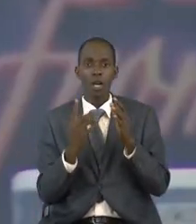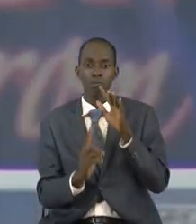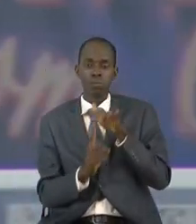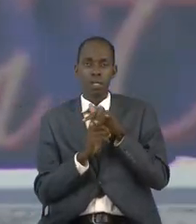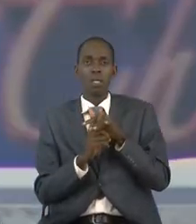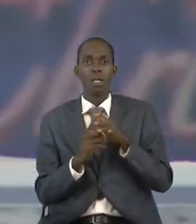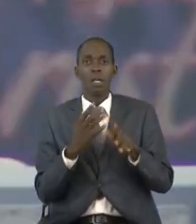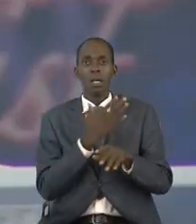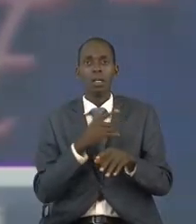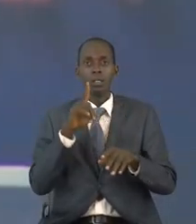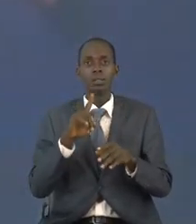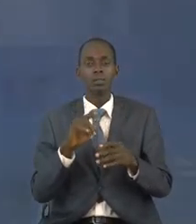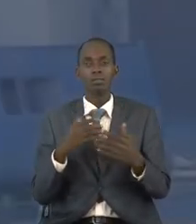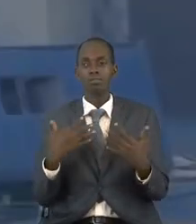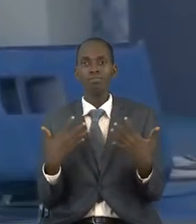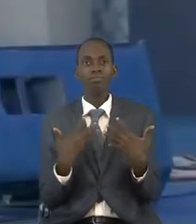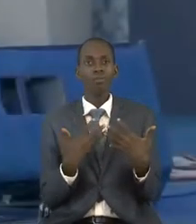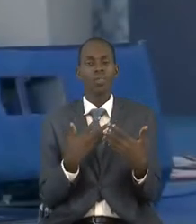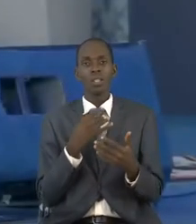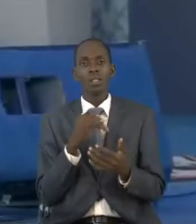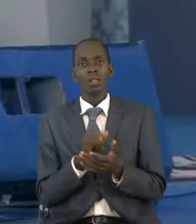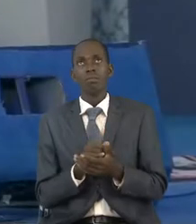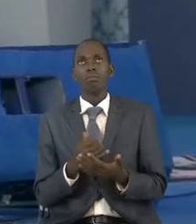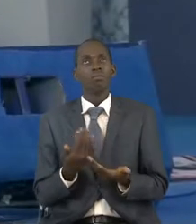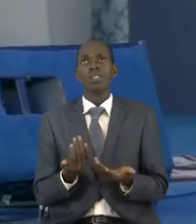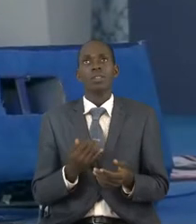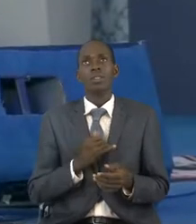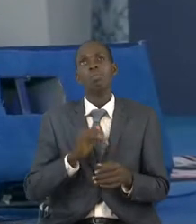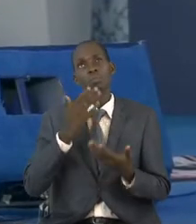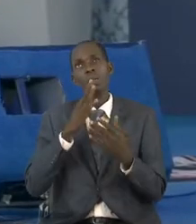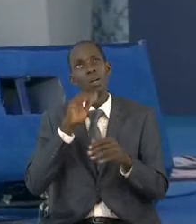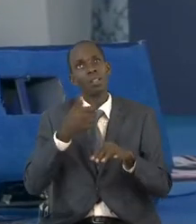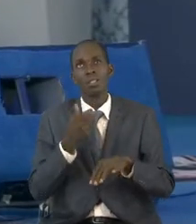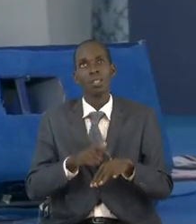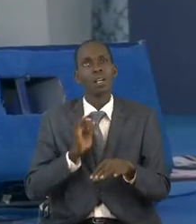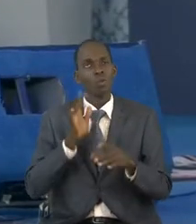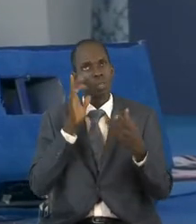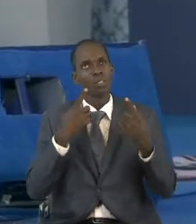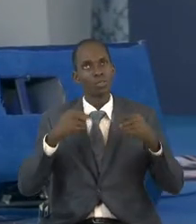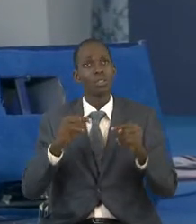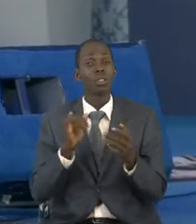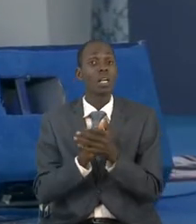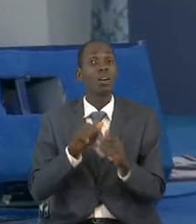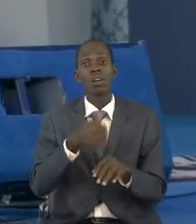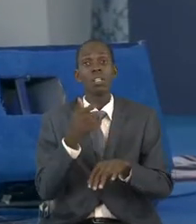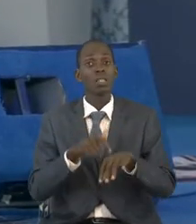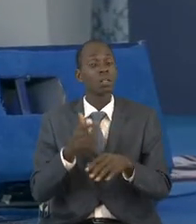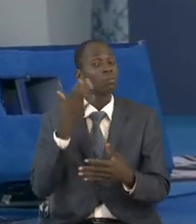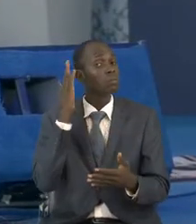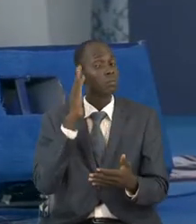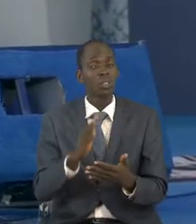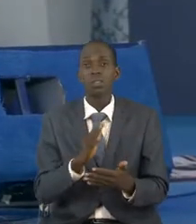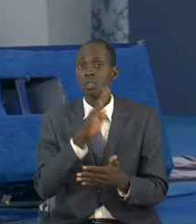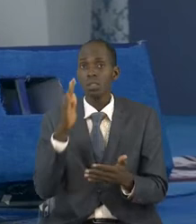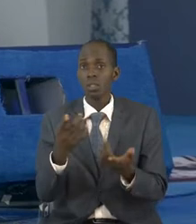you cringe. You say, another time, another time. You know, that other time never comes. If you don't take the